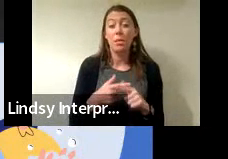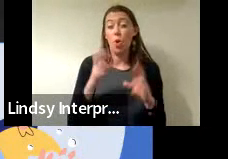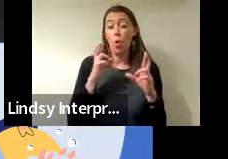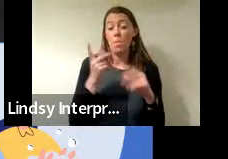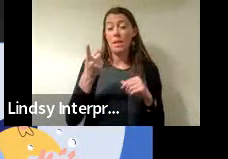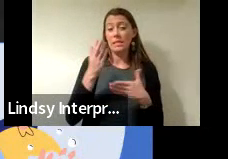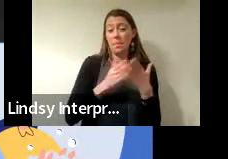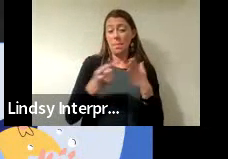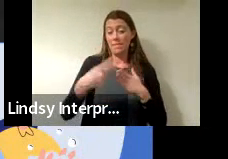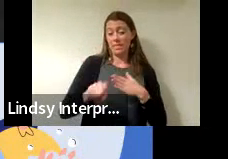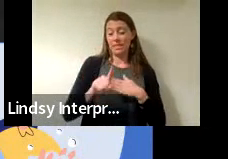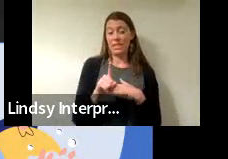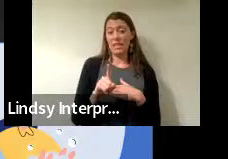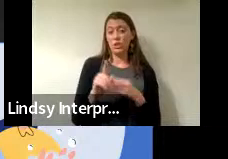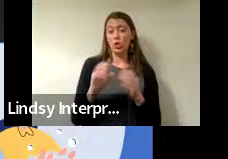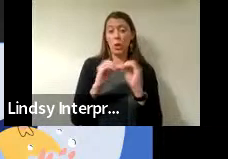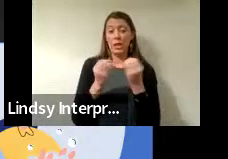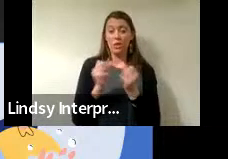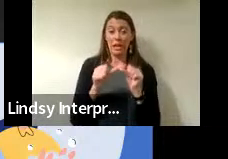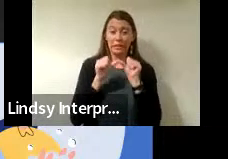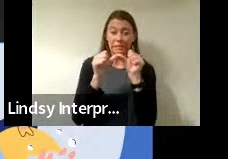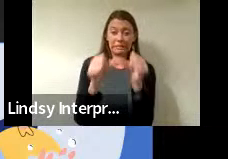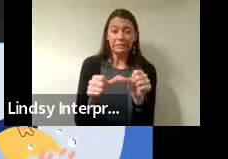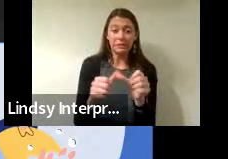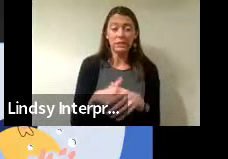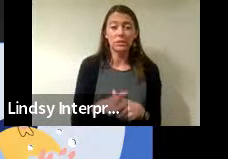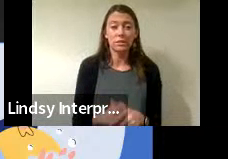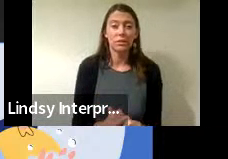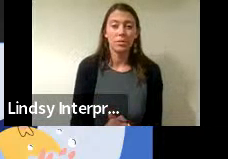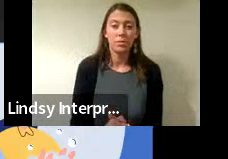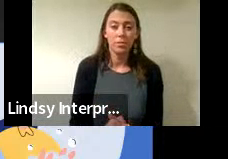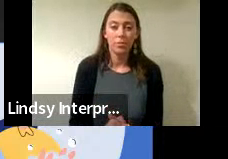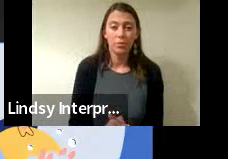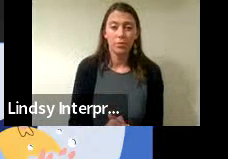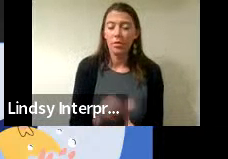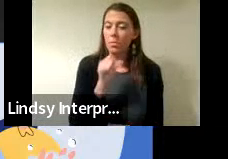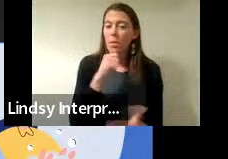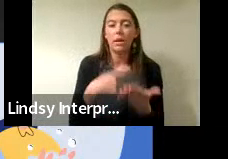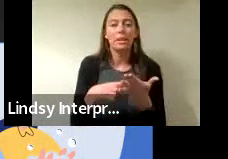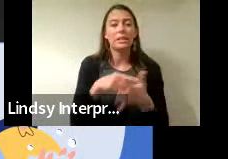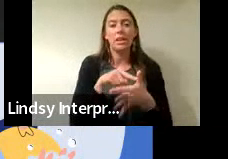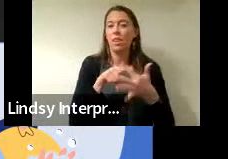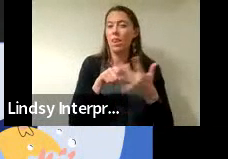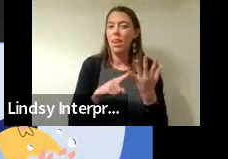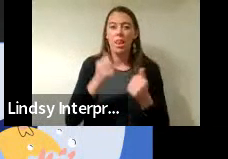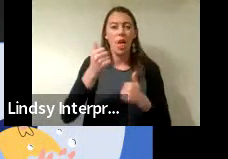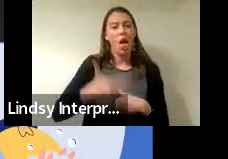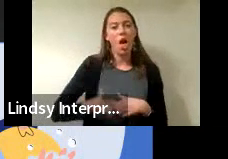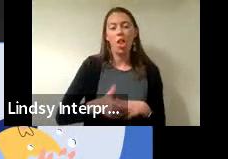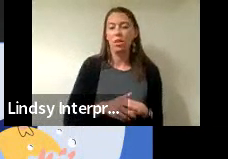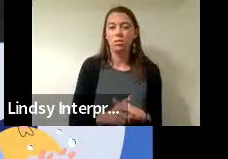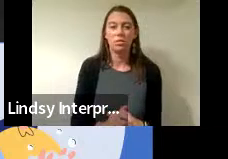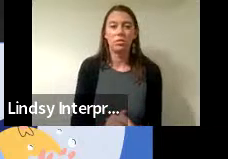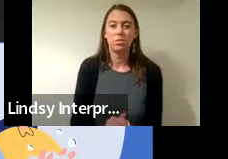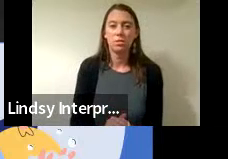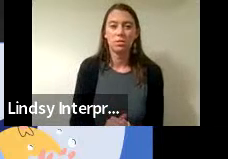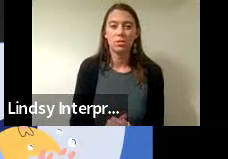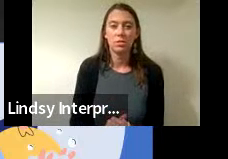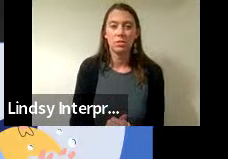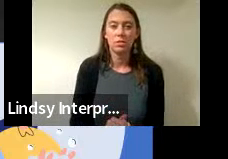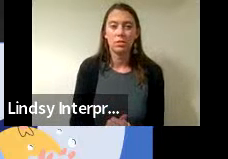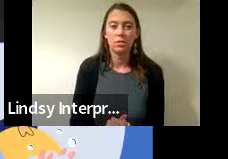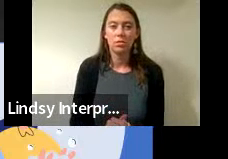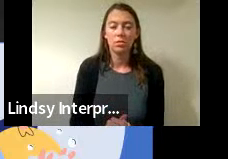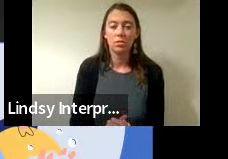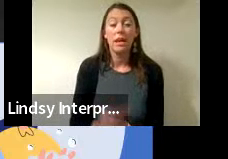so you can see some of these. I'm not going to go through all of these. If we go to the next slide, this slide deck is going to be available, I believe, to everyone